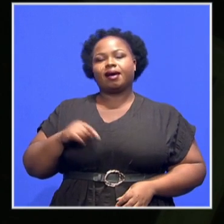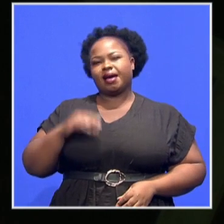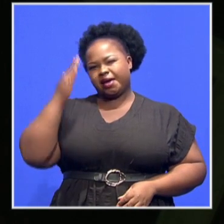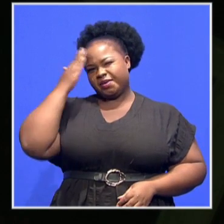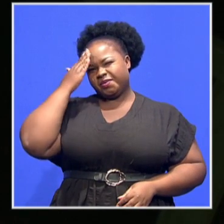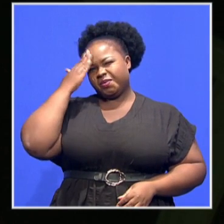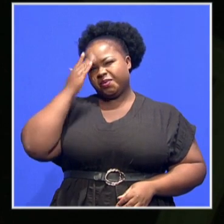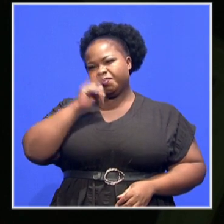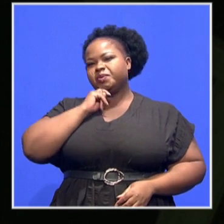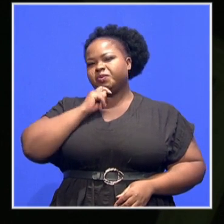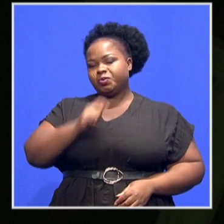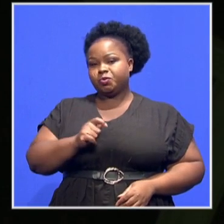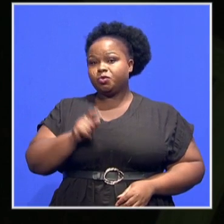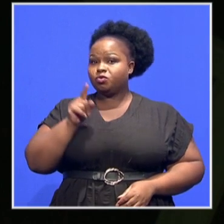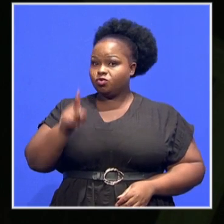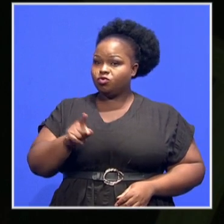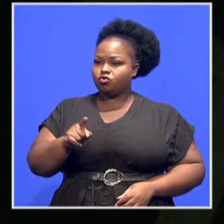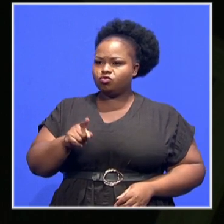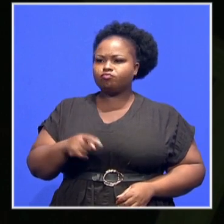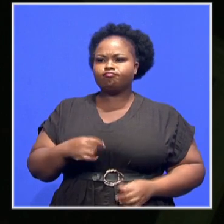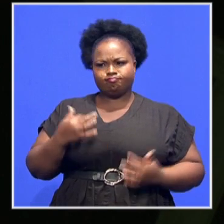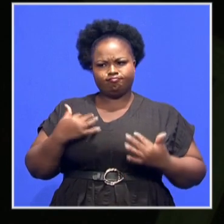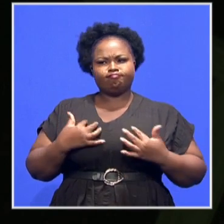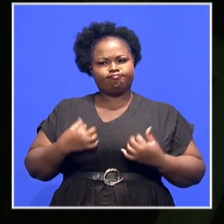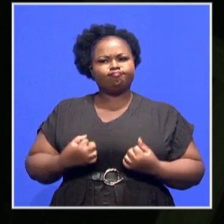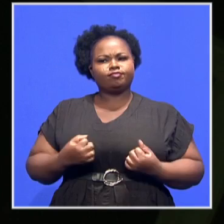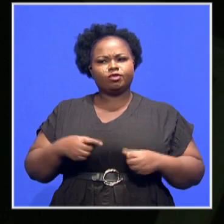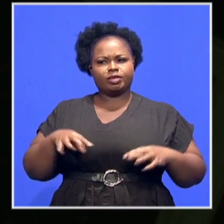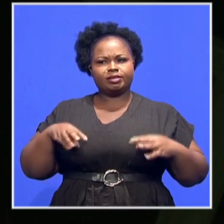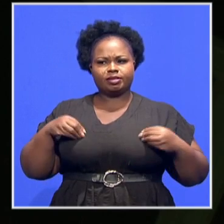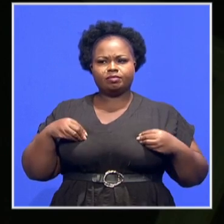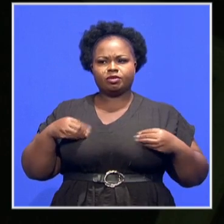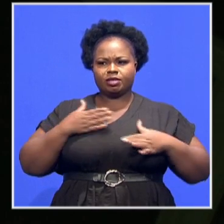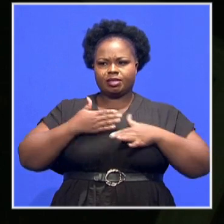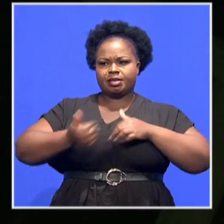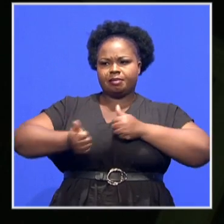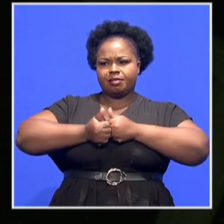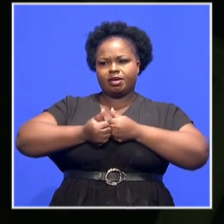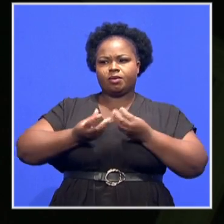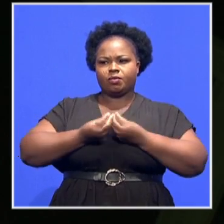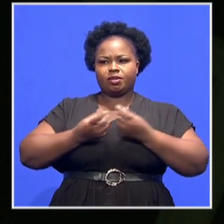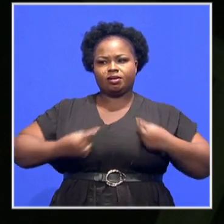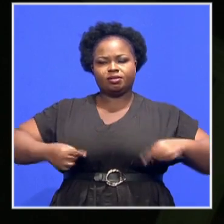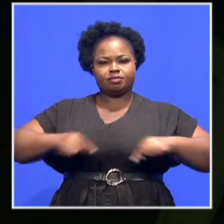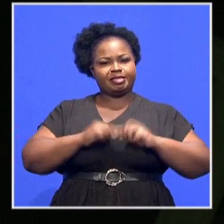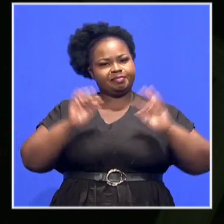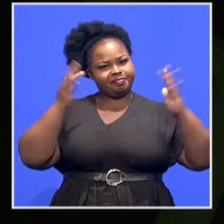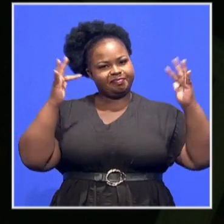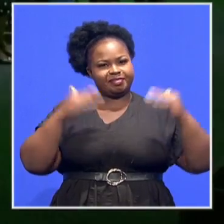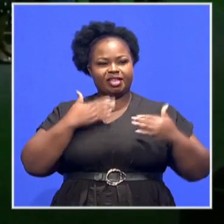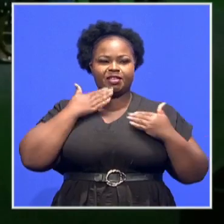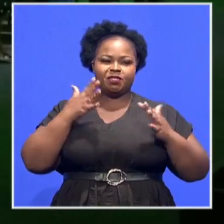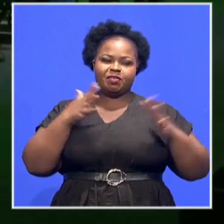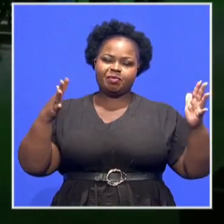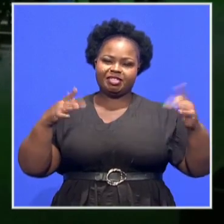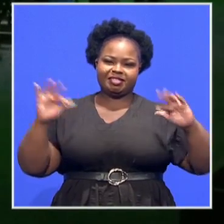indeed you are willing and prepared to be our partners. And I applaud you for that, and thank you very much.